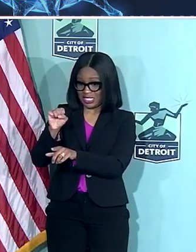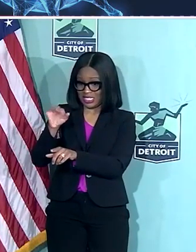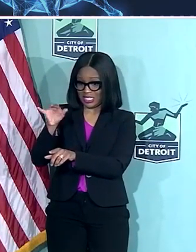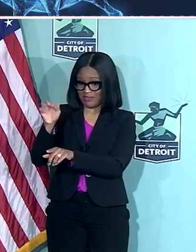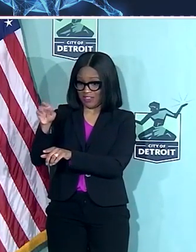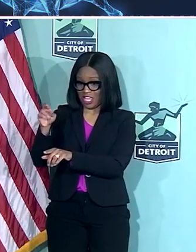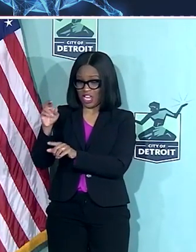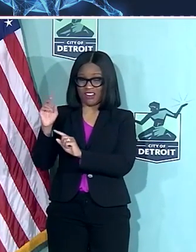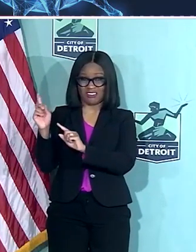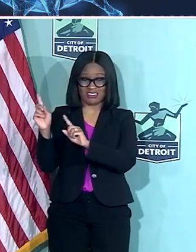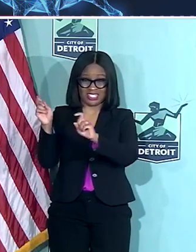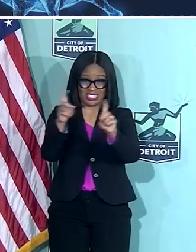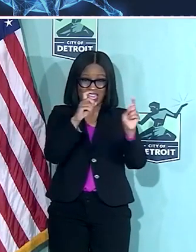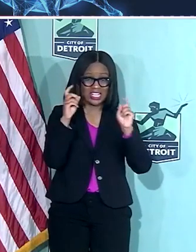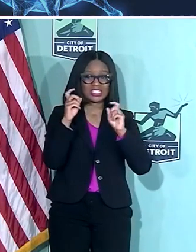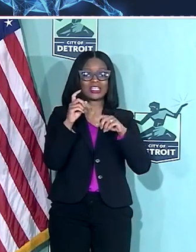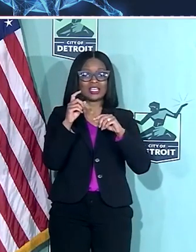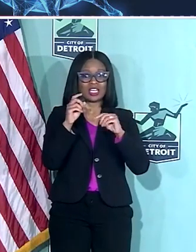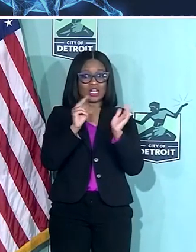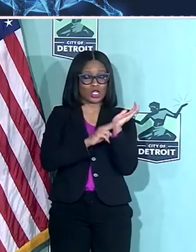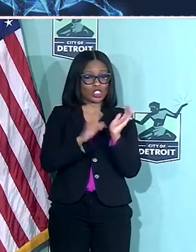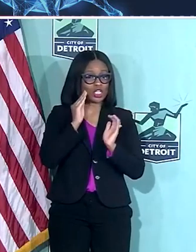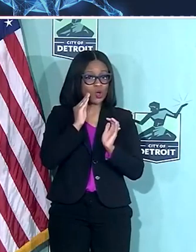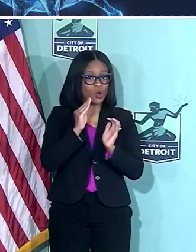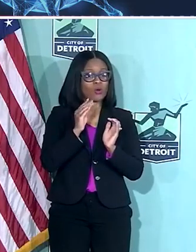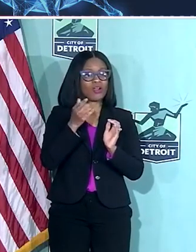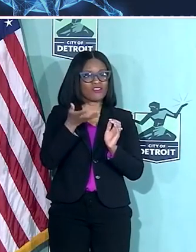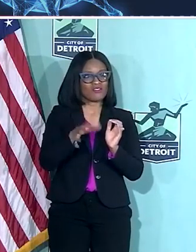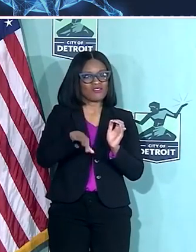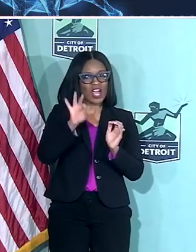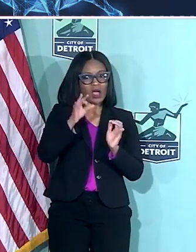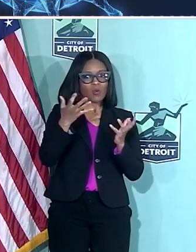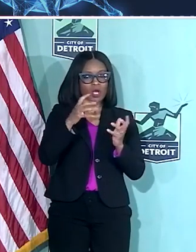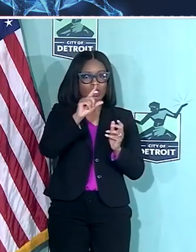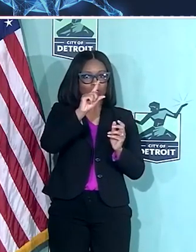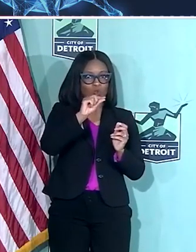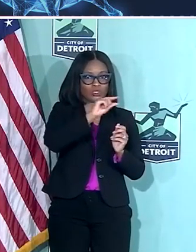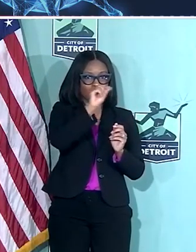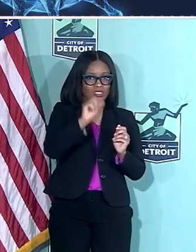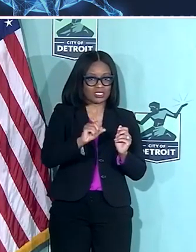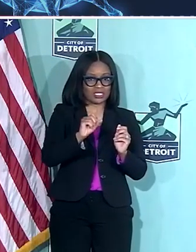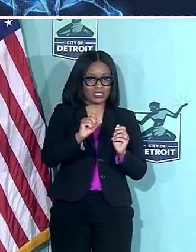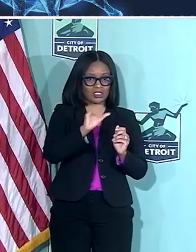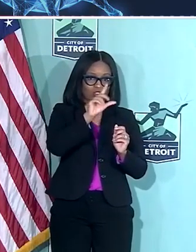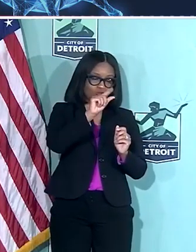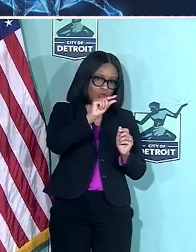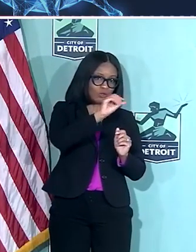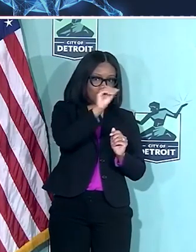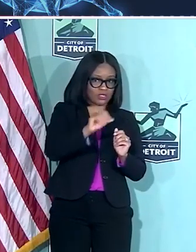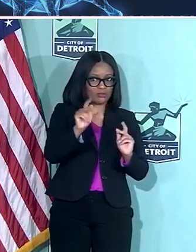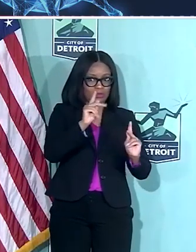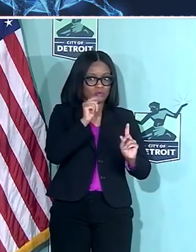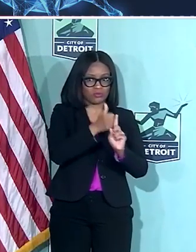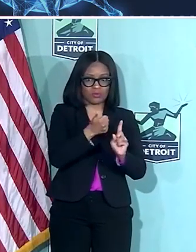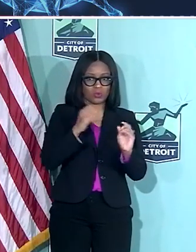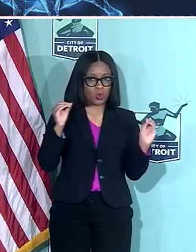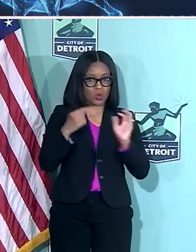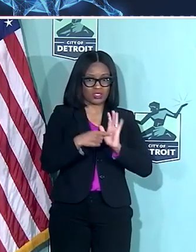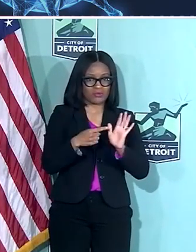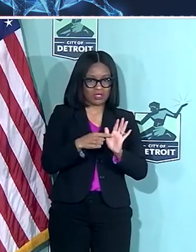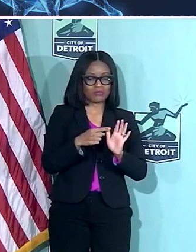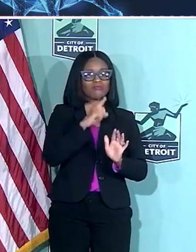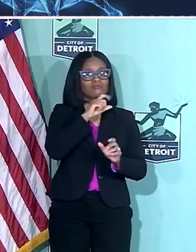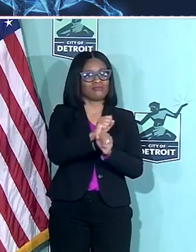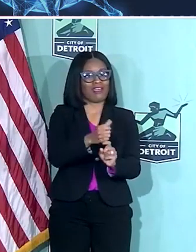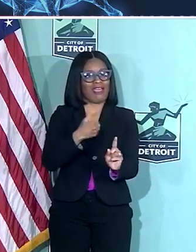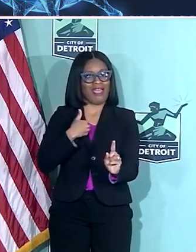more than 20% of nursing home residents without symptoms were infectious, it really drove home the point